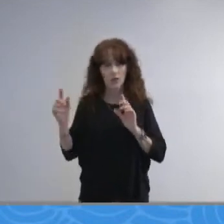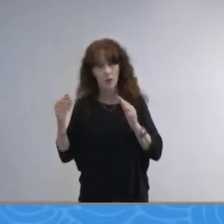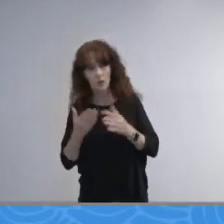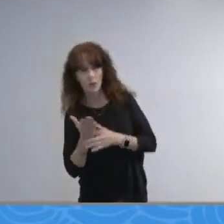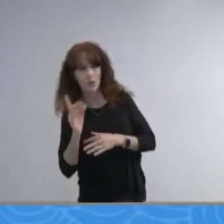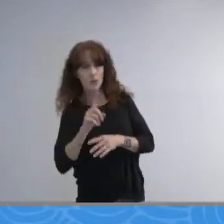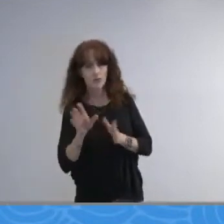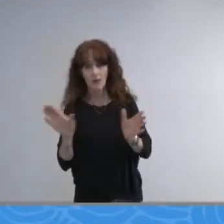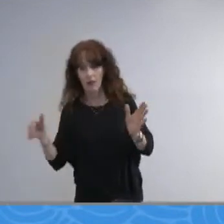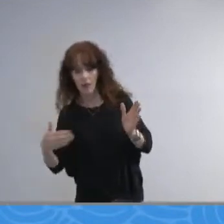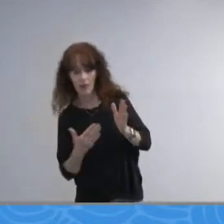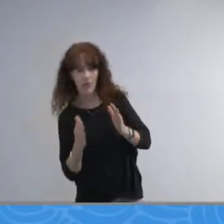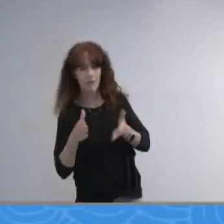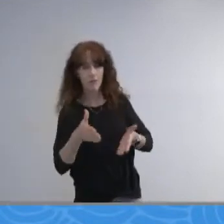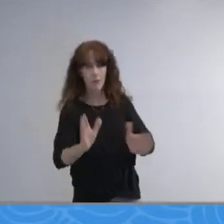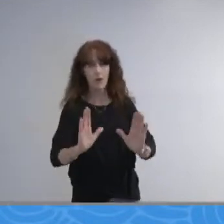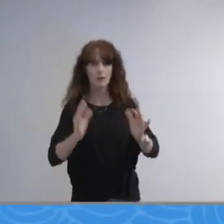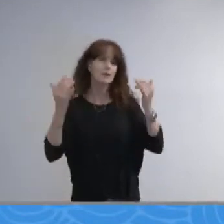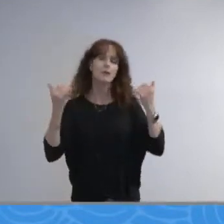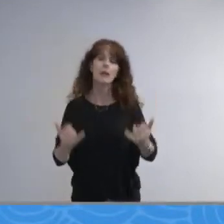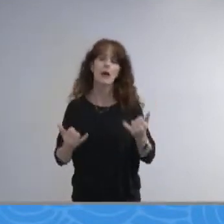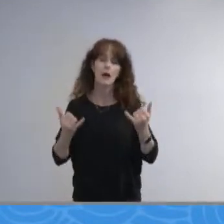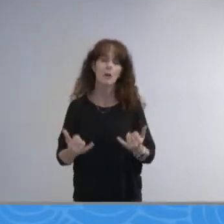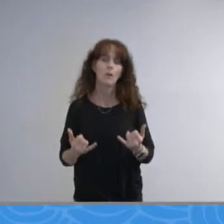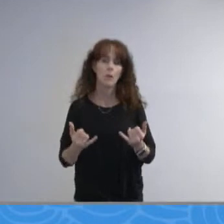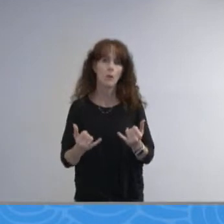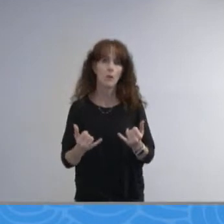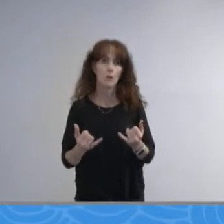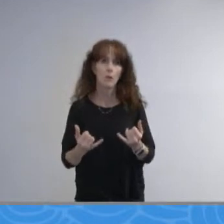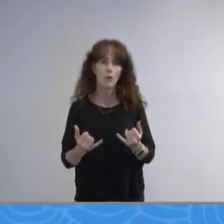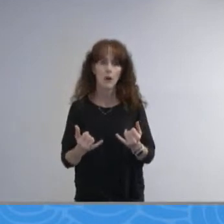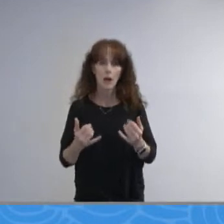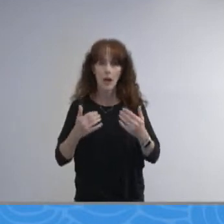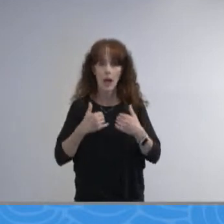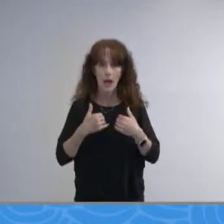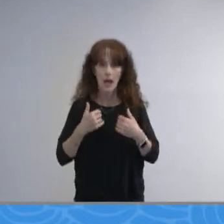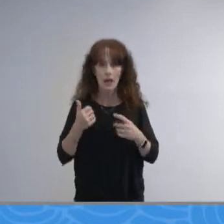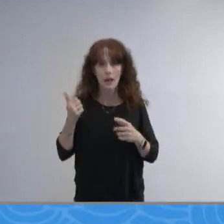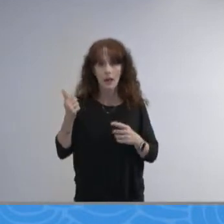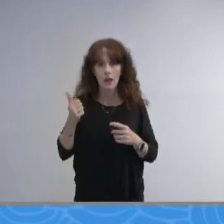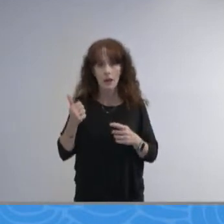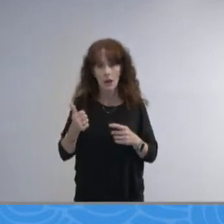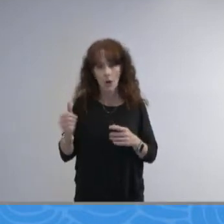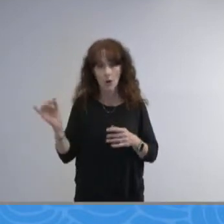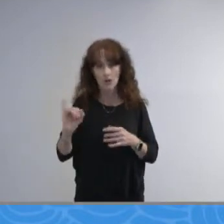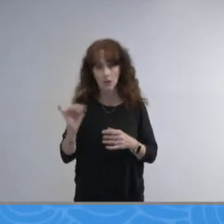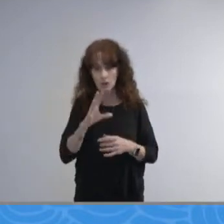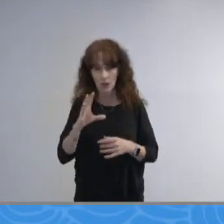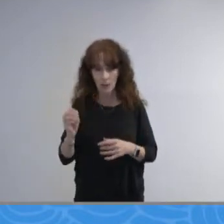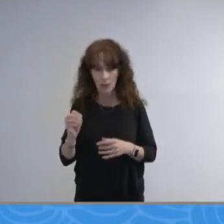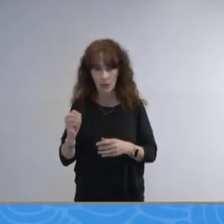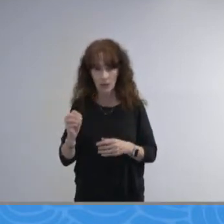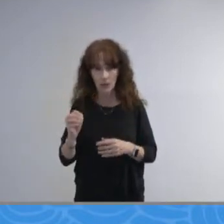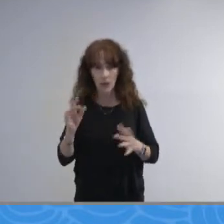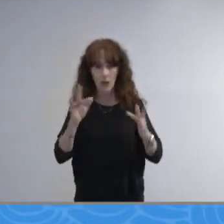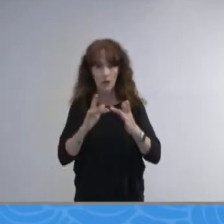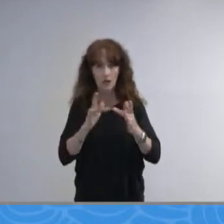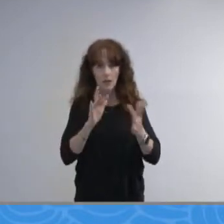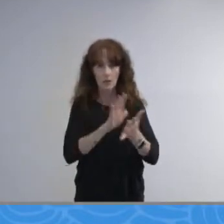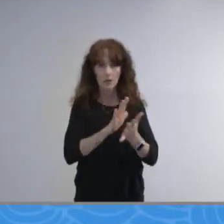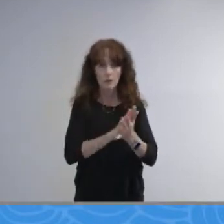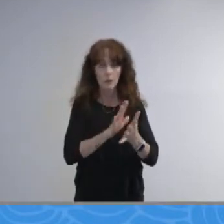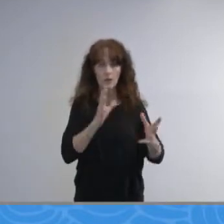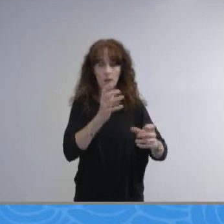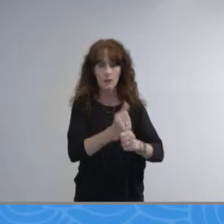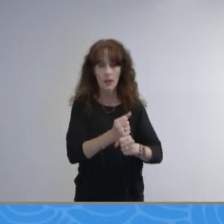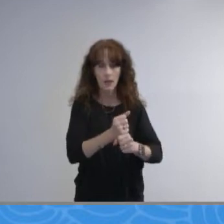through different avenues. And now currently she had to get her own insurance company to contact the school to